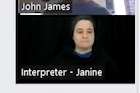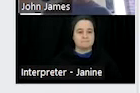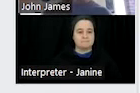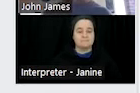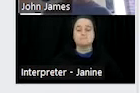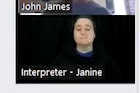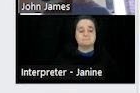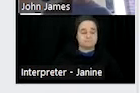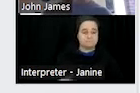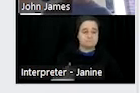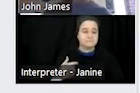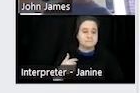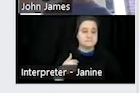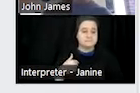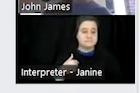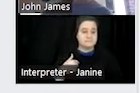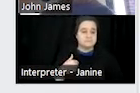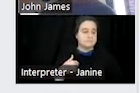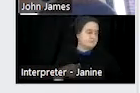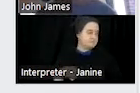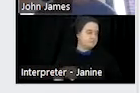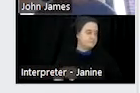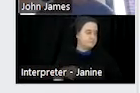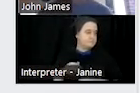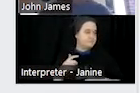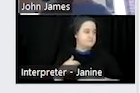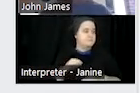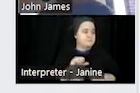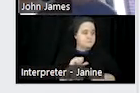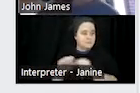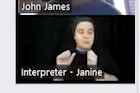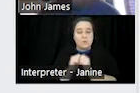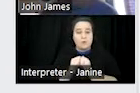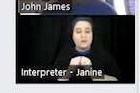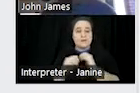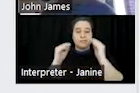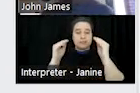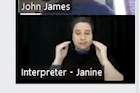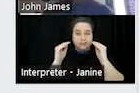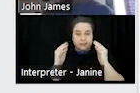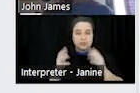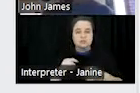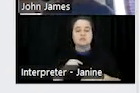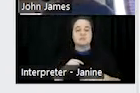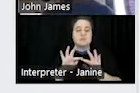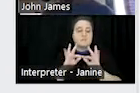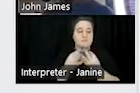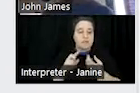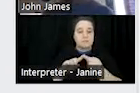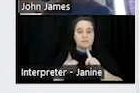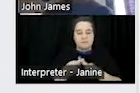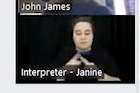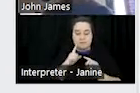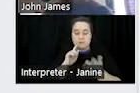I worked with the owner, teachers, friends, and family to write my personal person-centered life